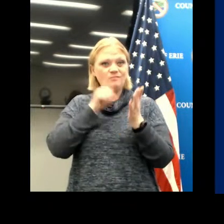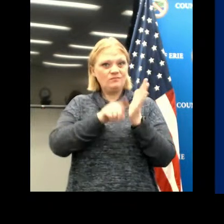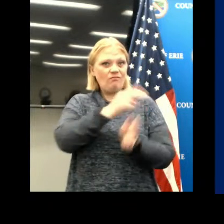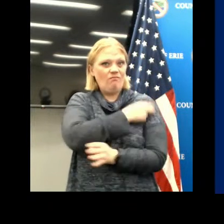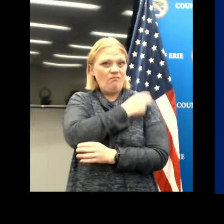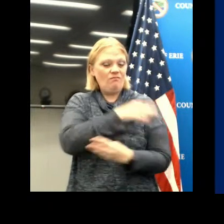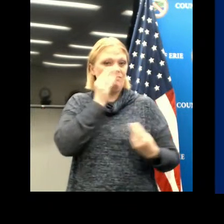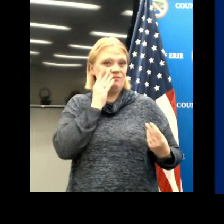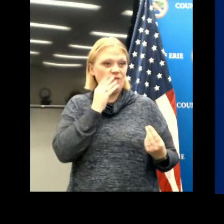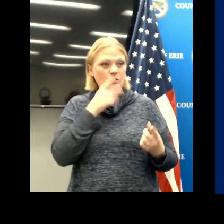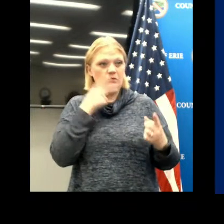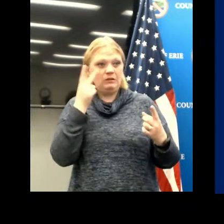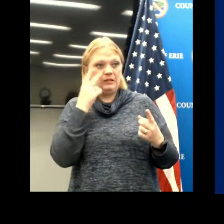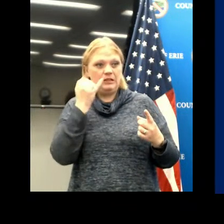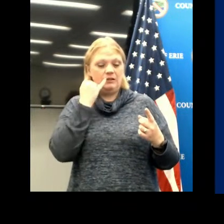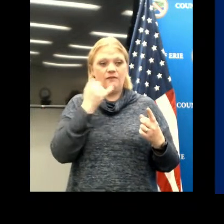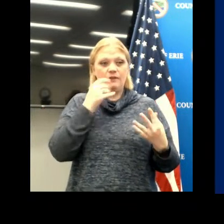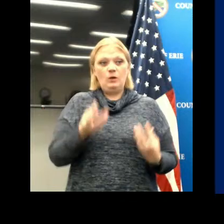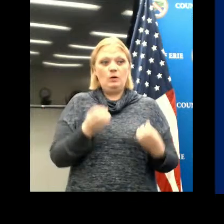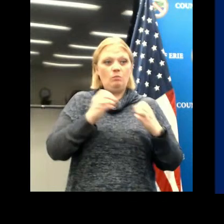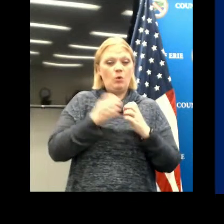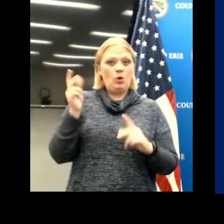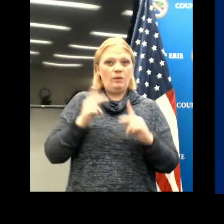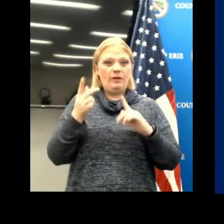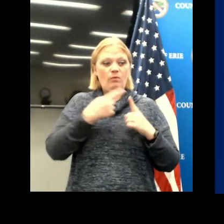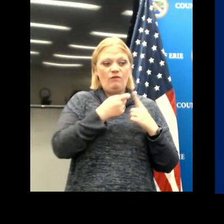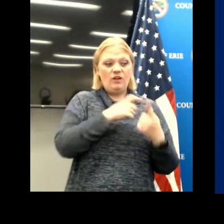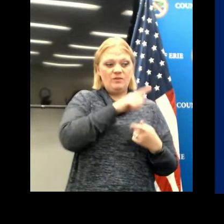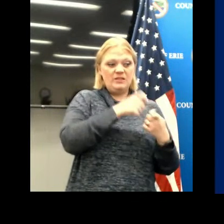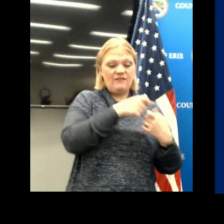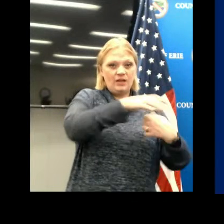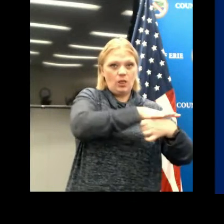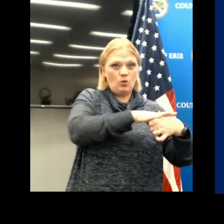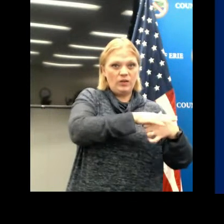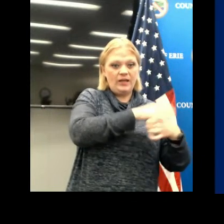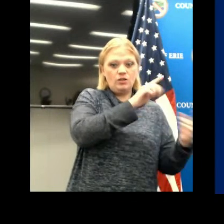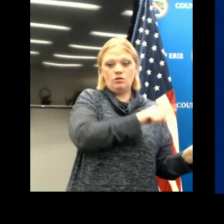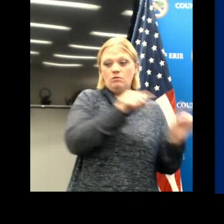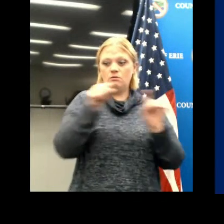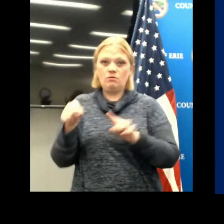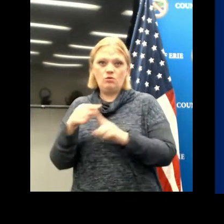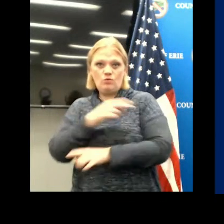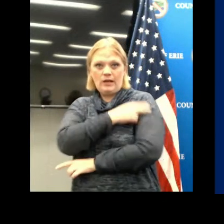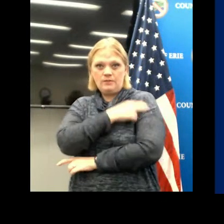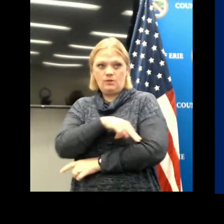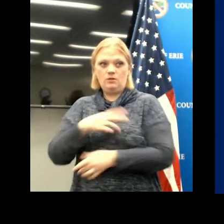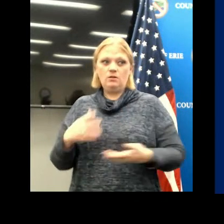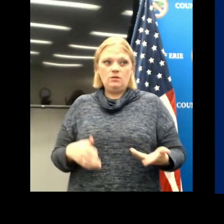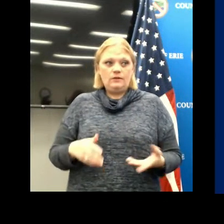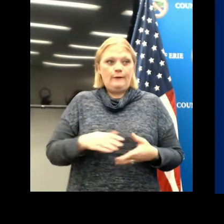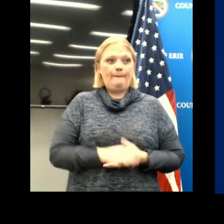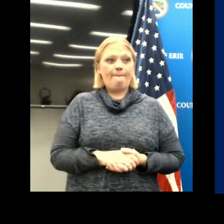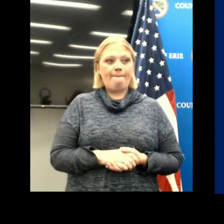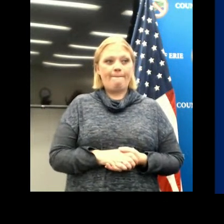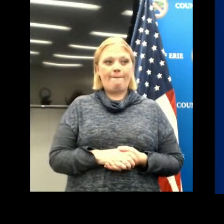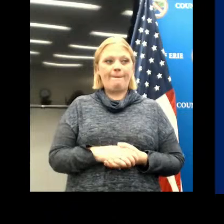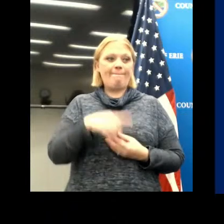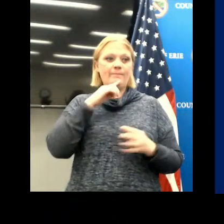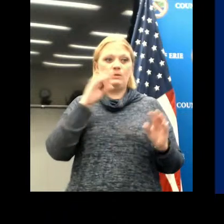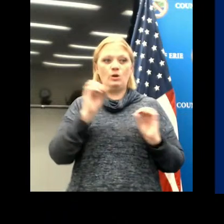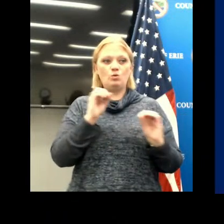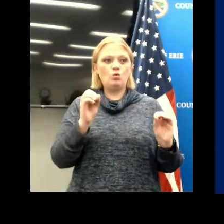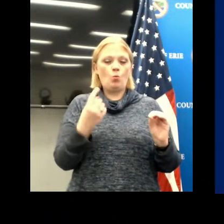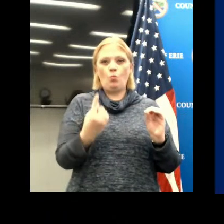to see, is there a greater preponderance of people coming from a particular location that are going to hospitals? There is no one